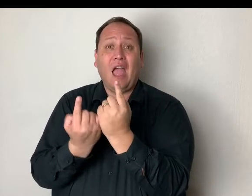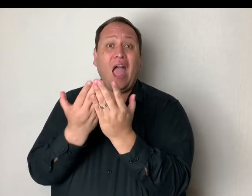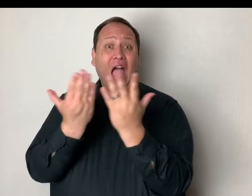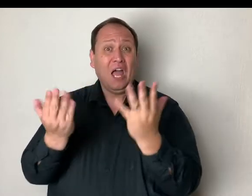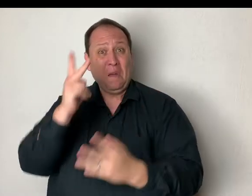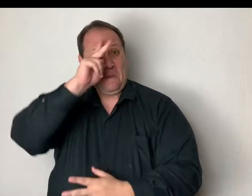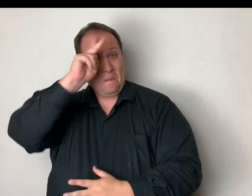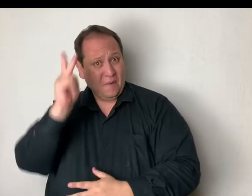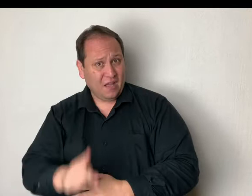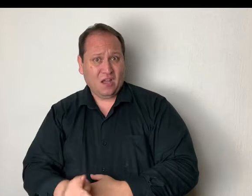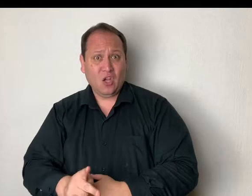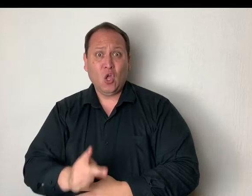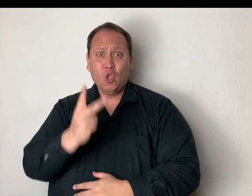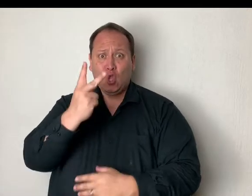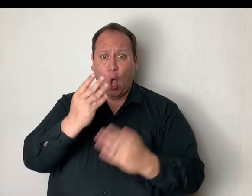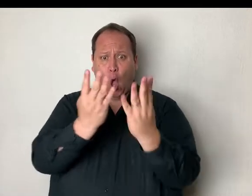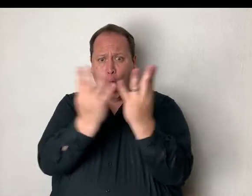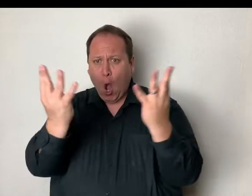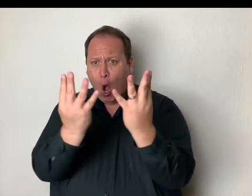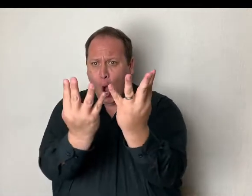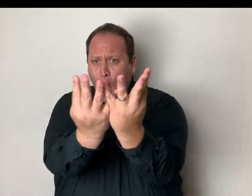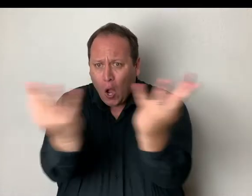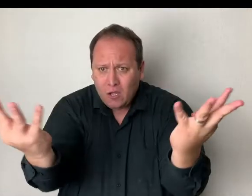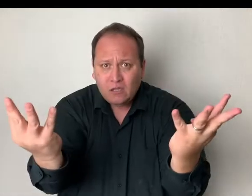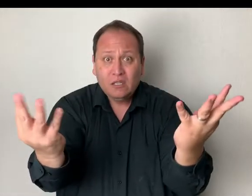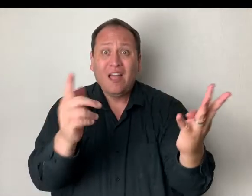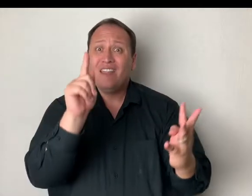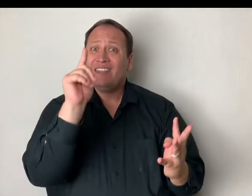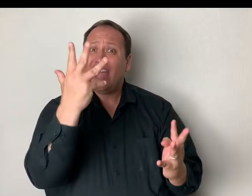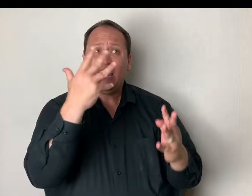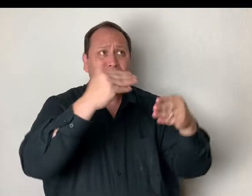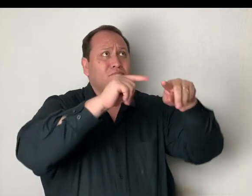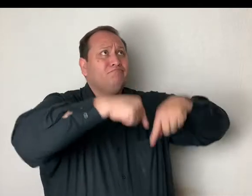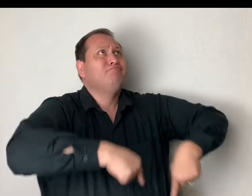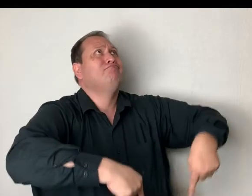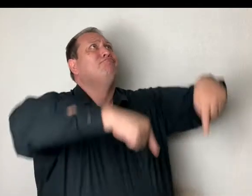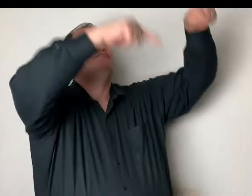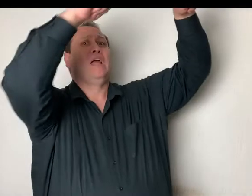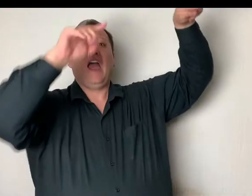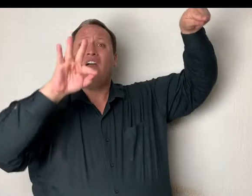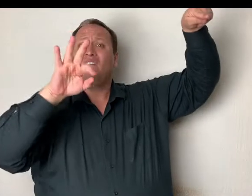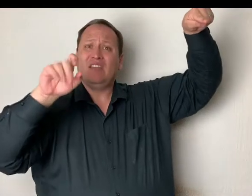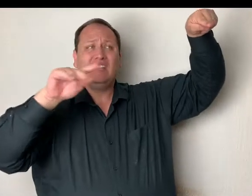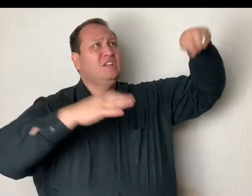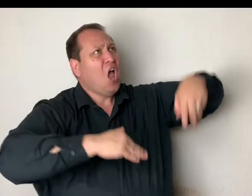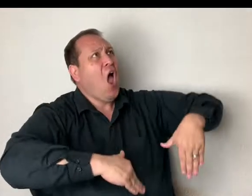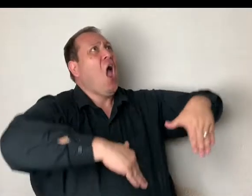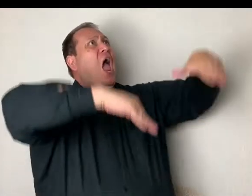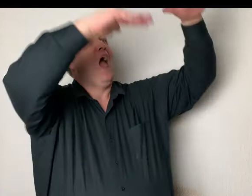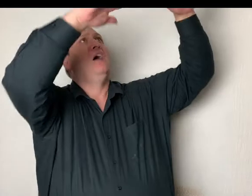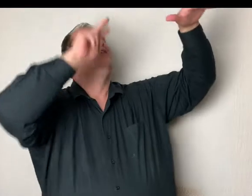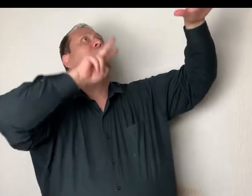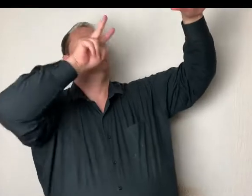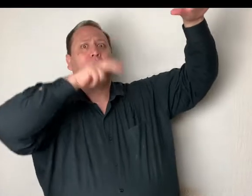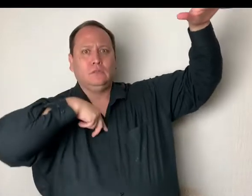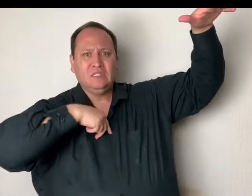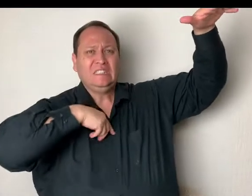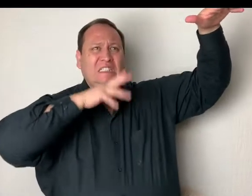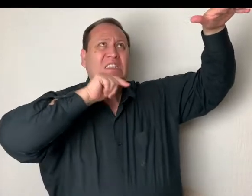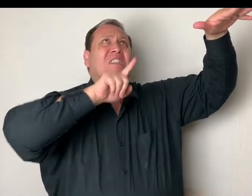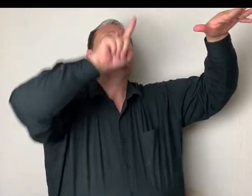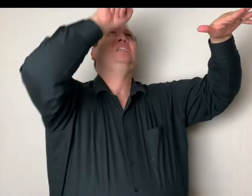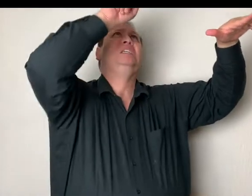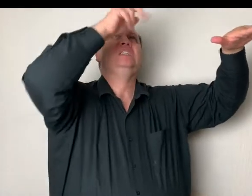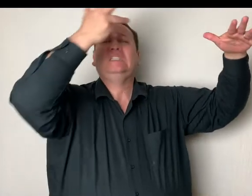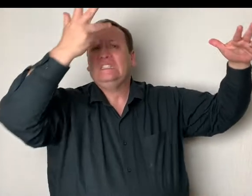walls separated by some 75 feet, and the mesh is so tight you can't even put a fingertip through.